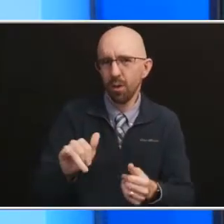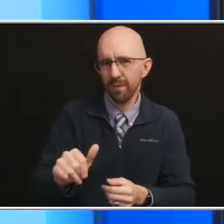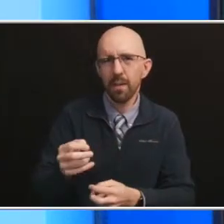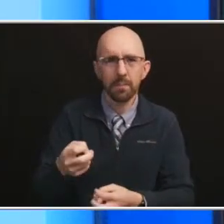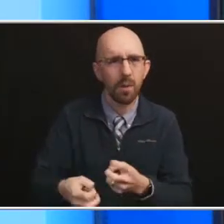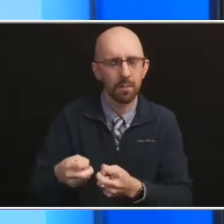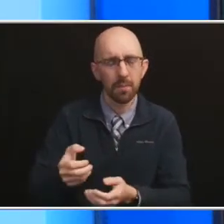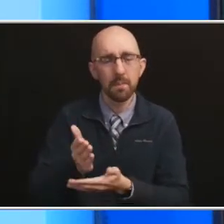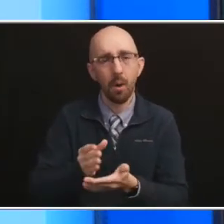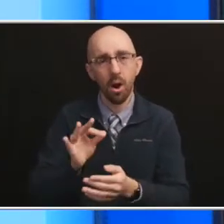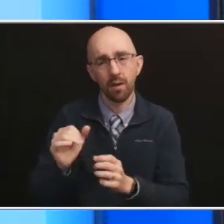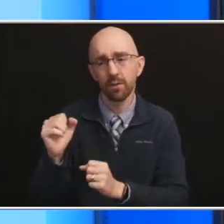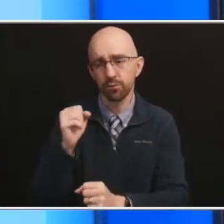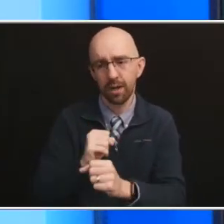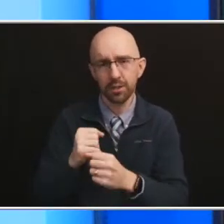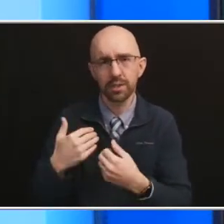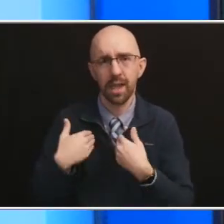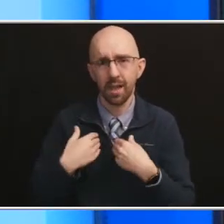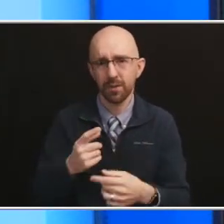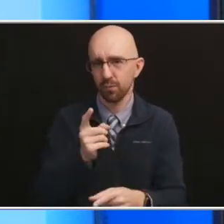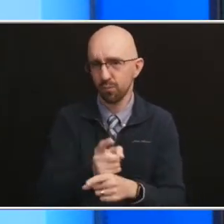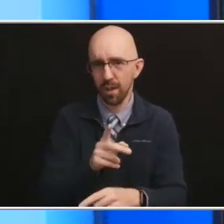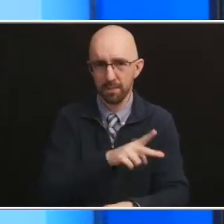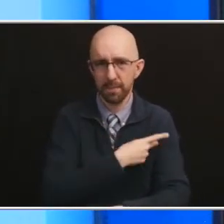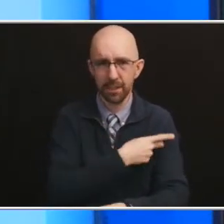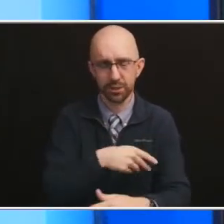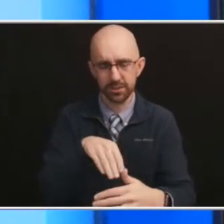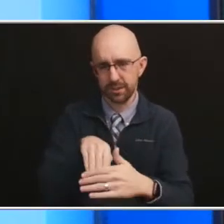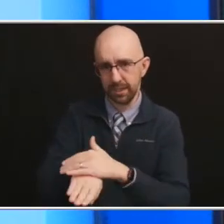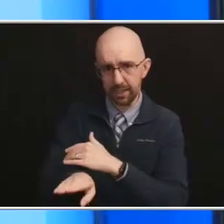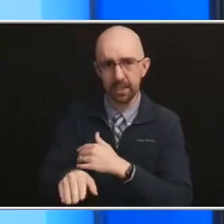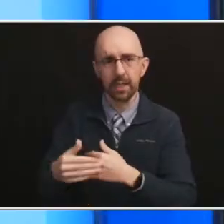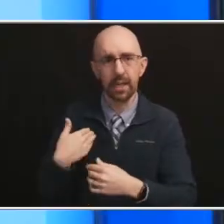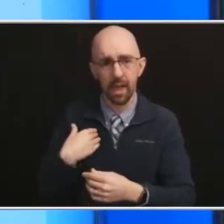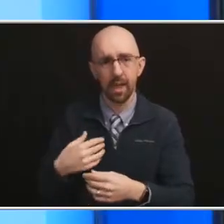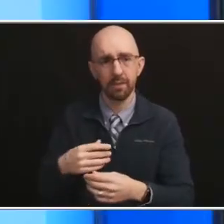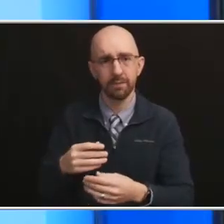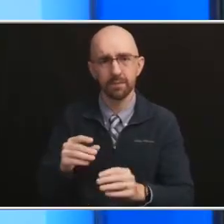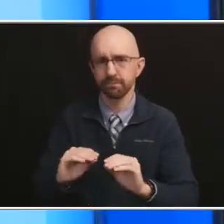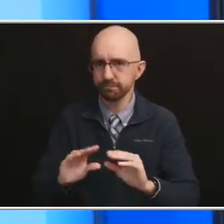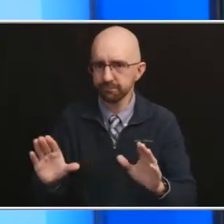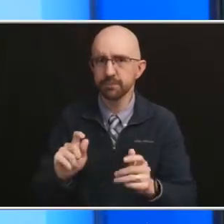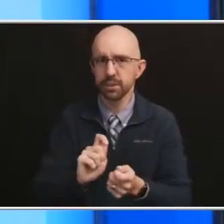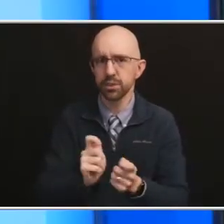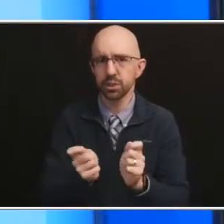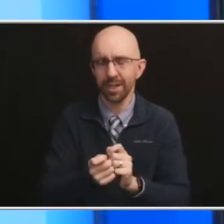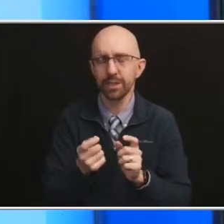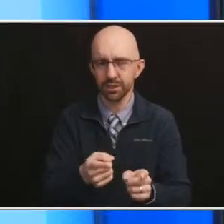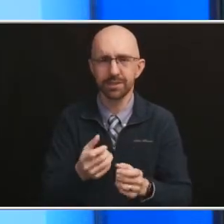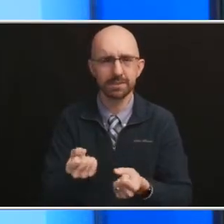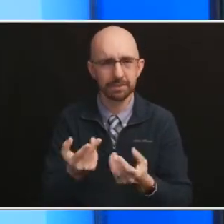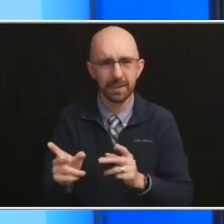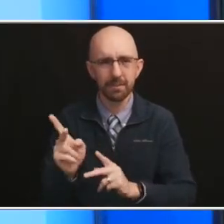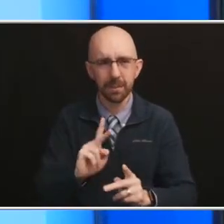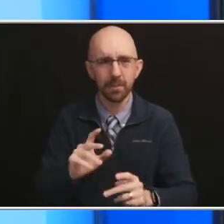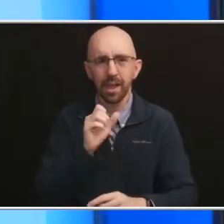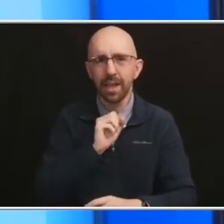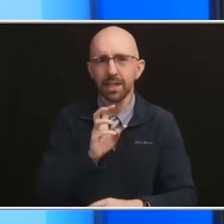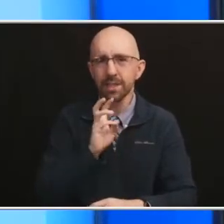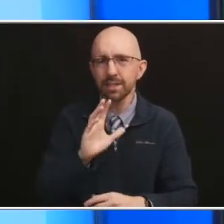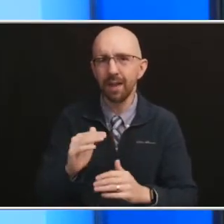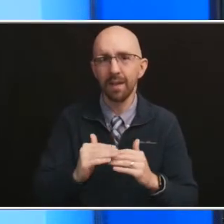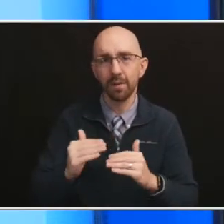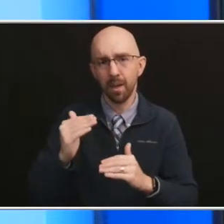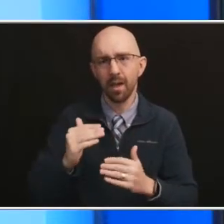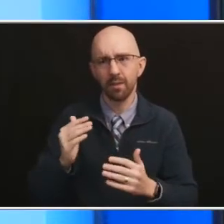to make sure we get the right patients in that have objective changes going on, because a lot of people over age 65 are worried about their memory, but